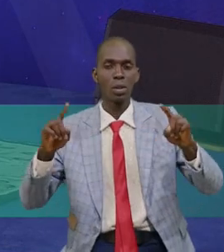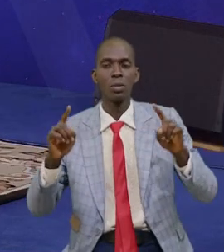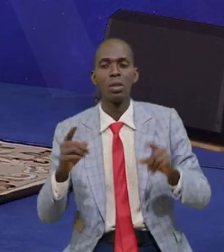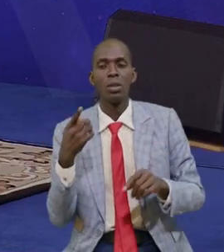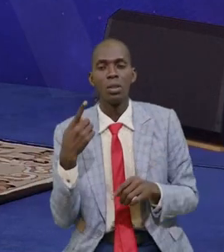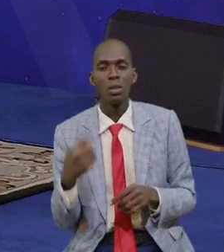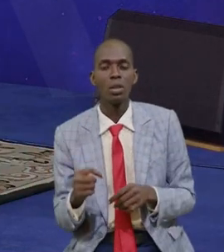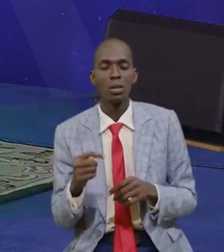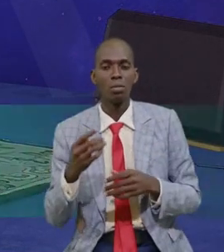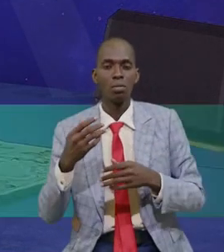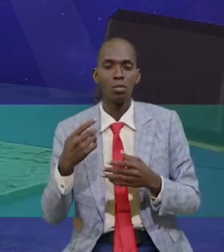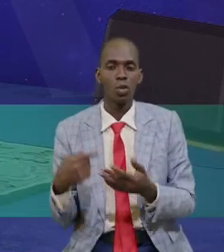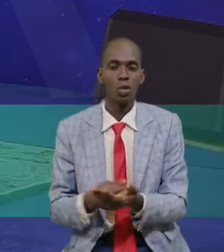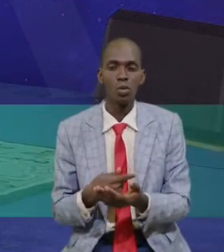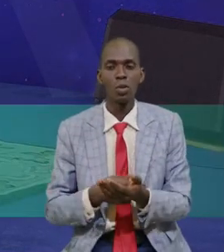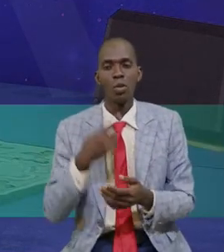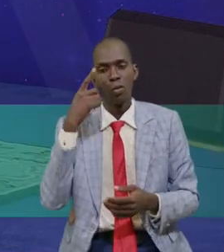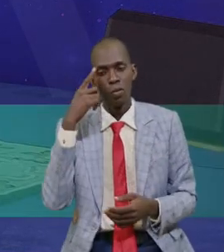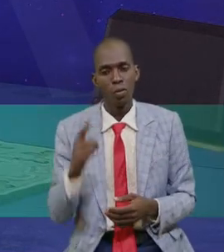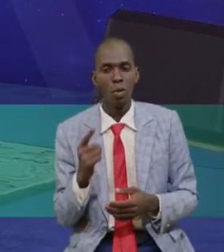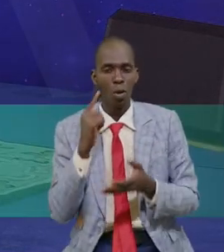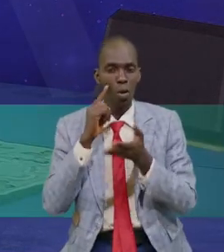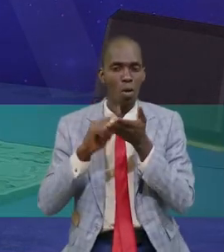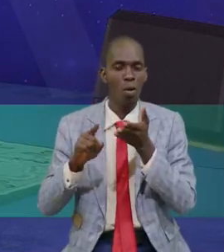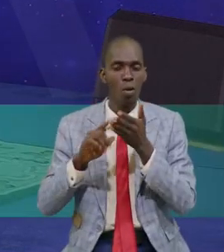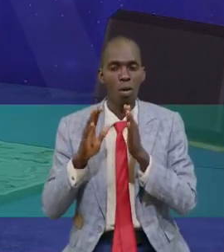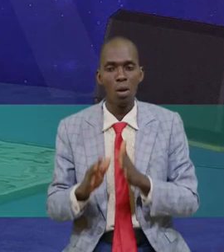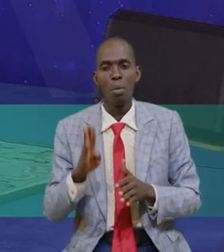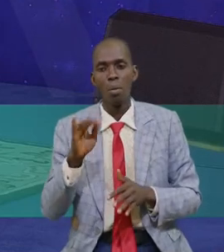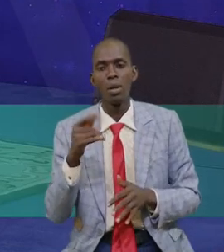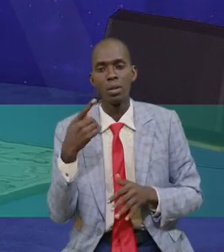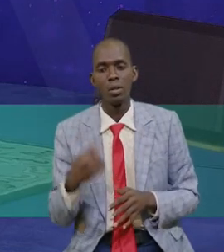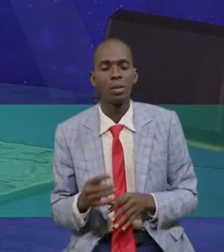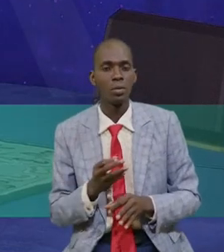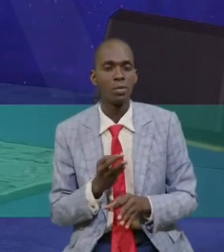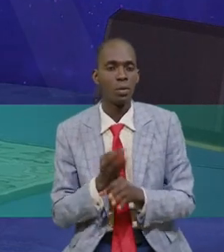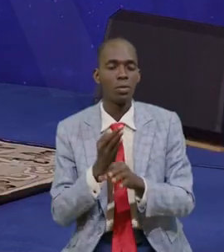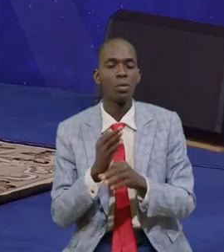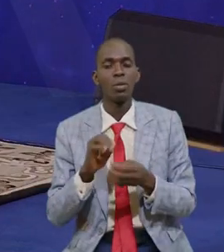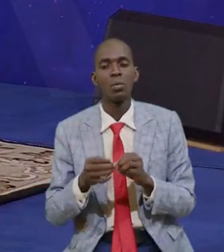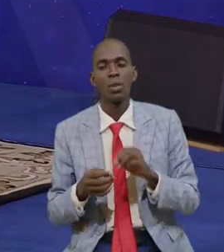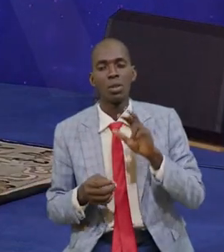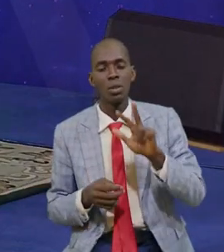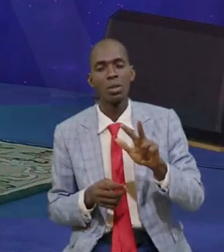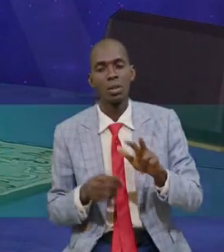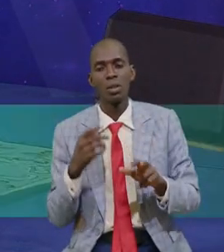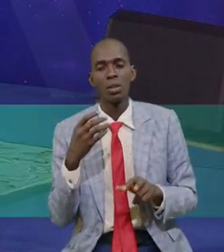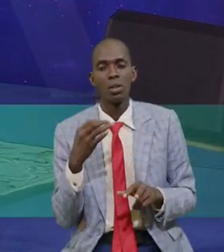gospel for observance by the faithful. Number three, it